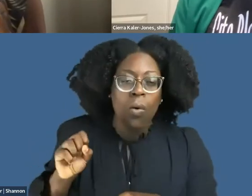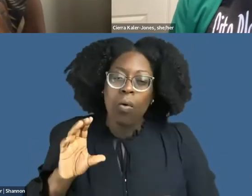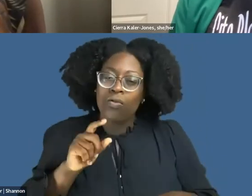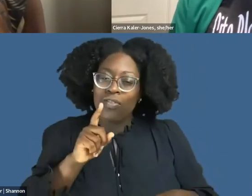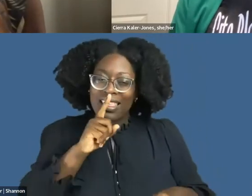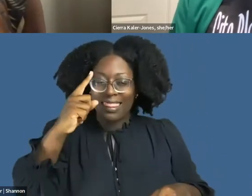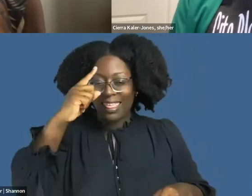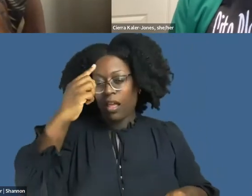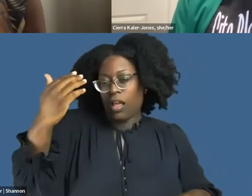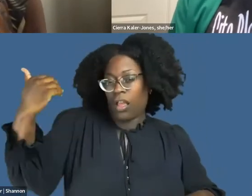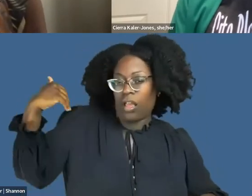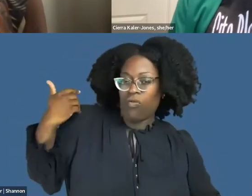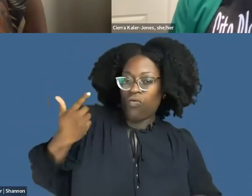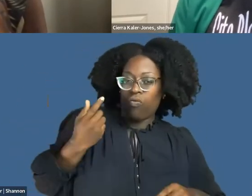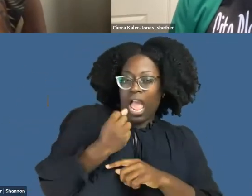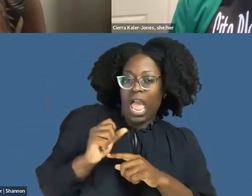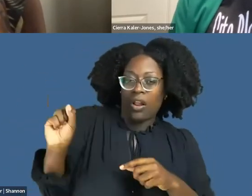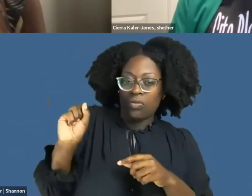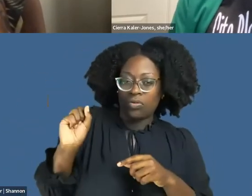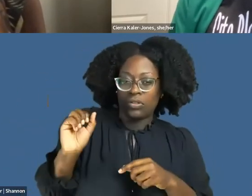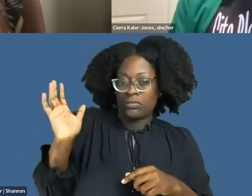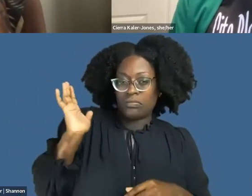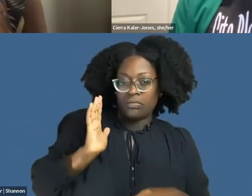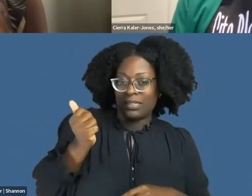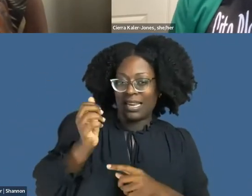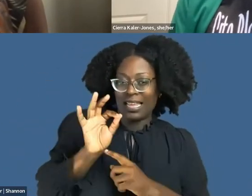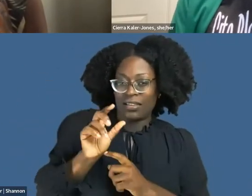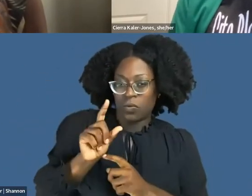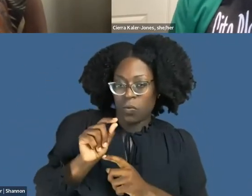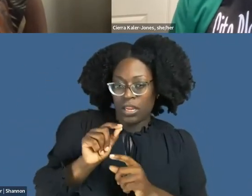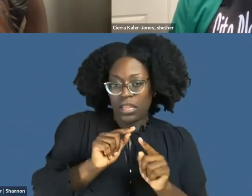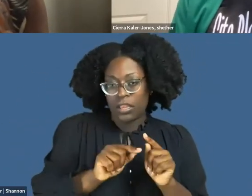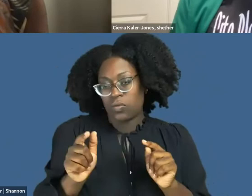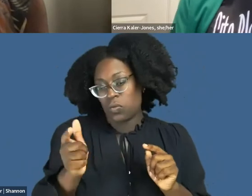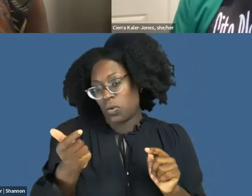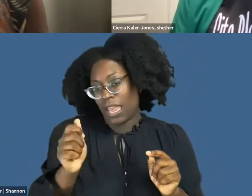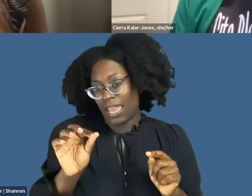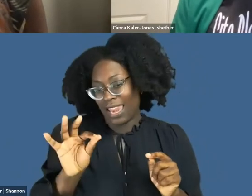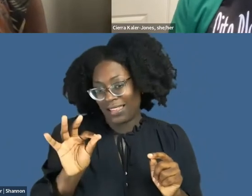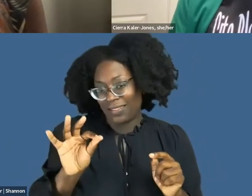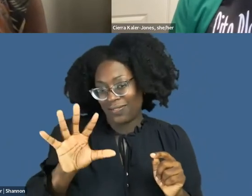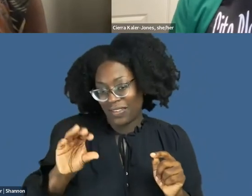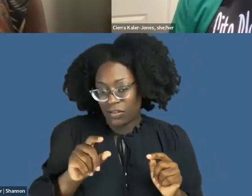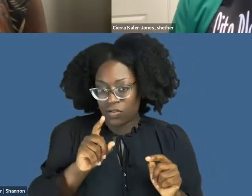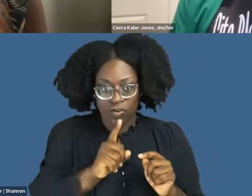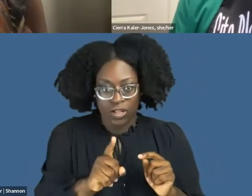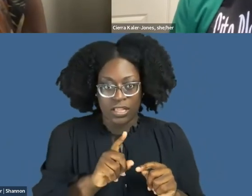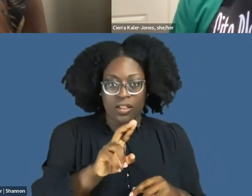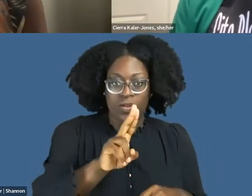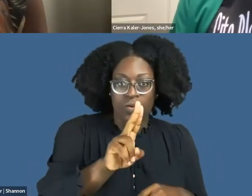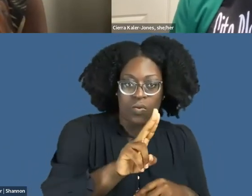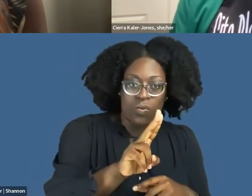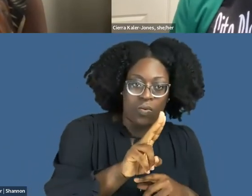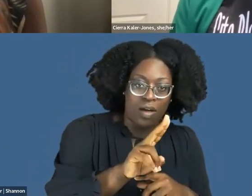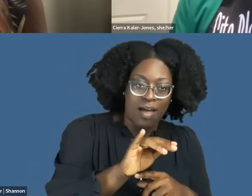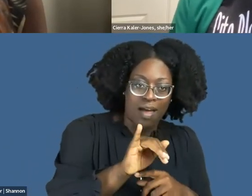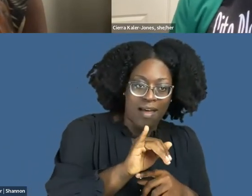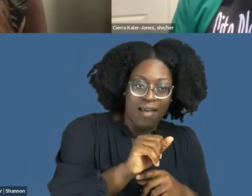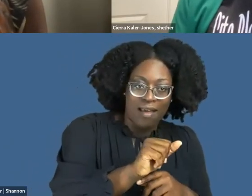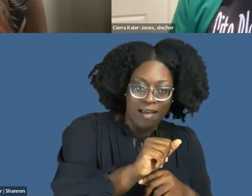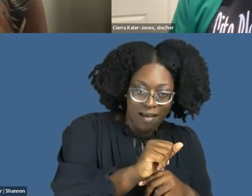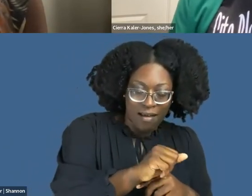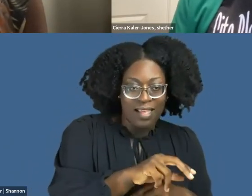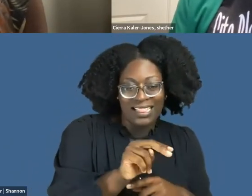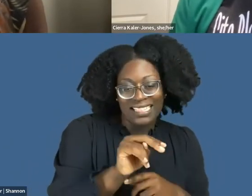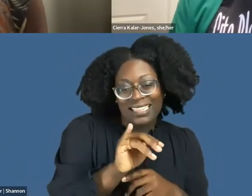even 1910, right? It really was the UNIA and the Communist Party. And she is somebody who found spaces in both